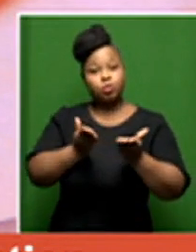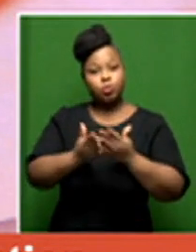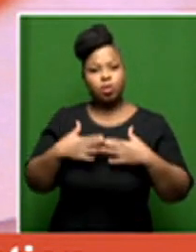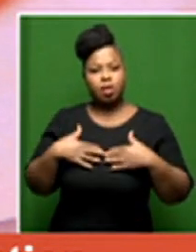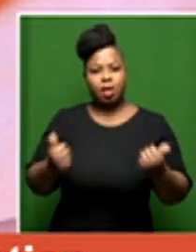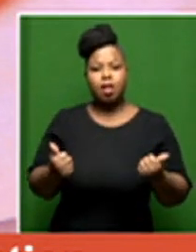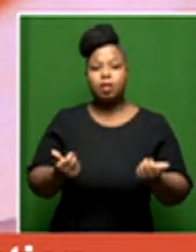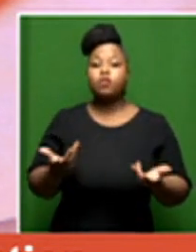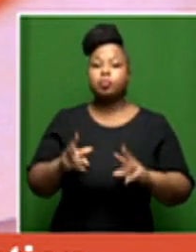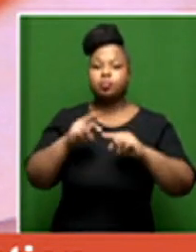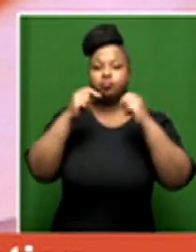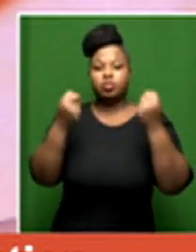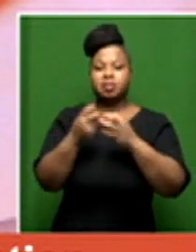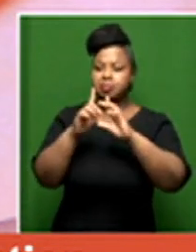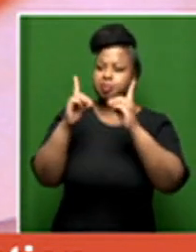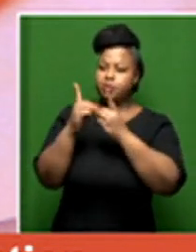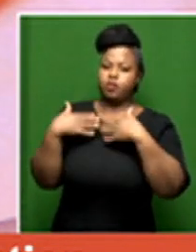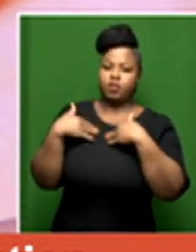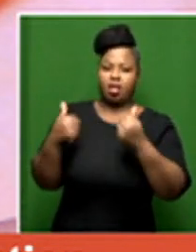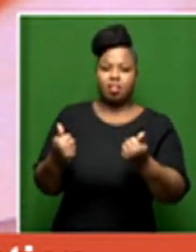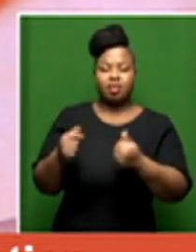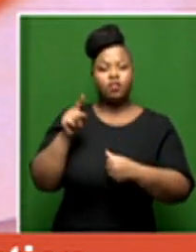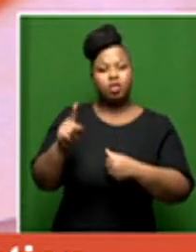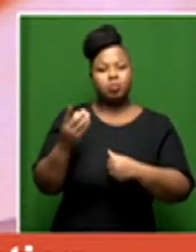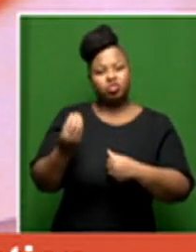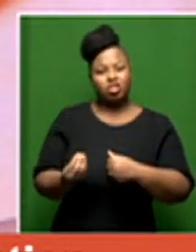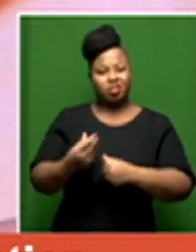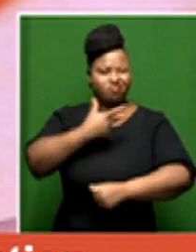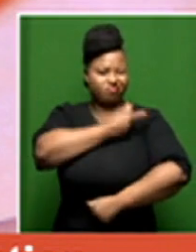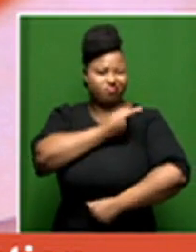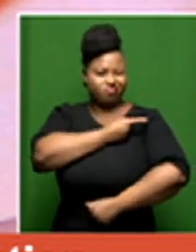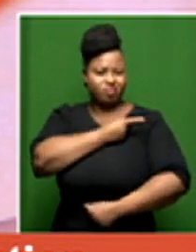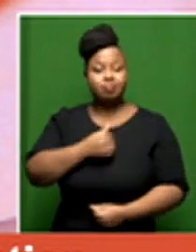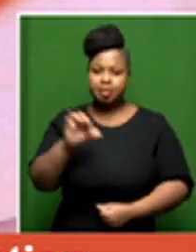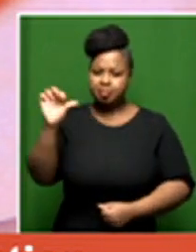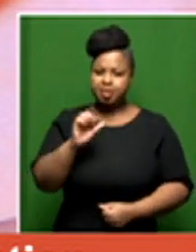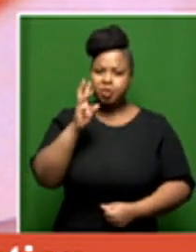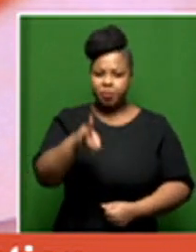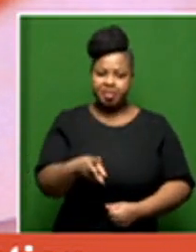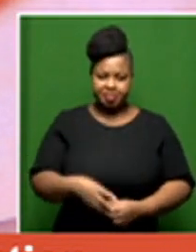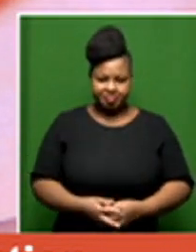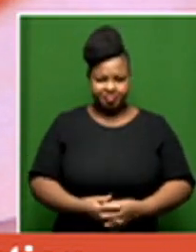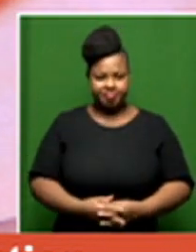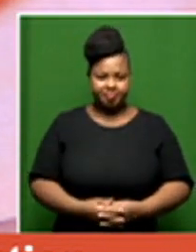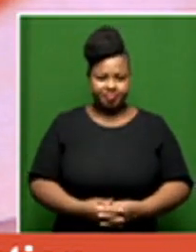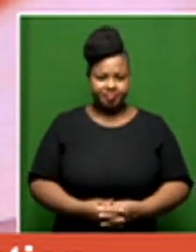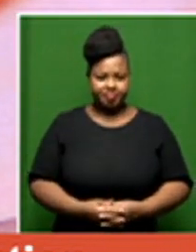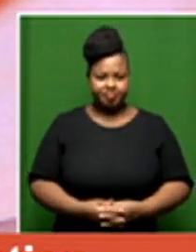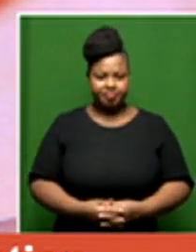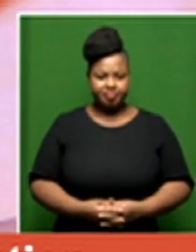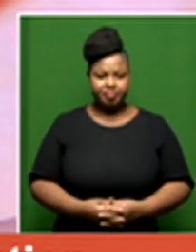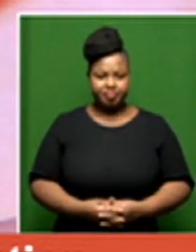and School Health from the National Department of Health about childhood immunizations. Please stay